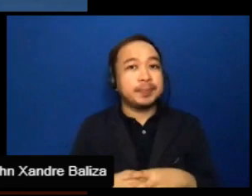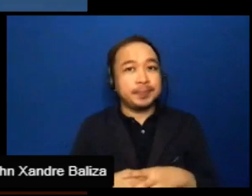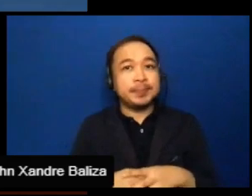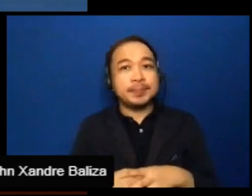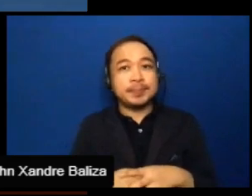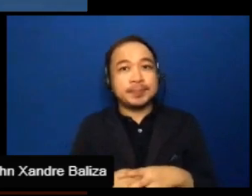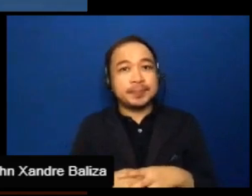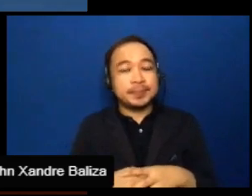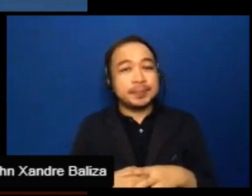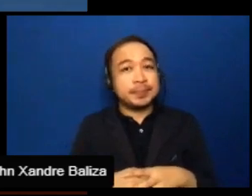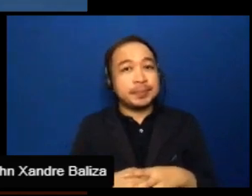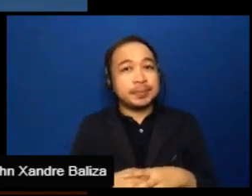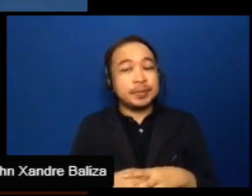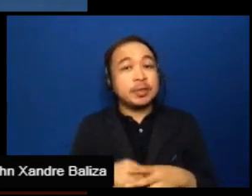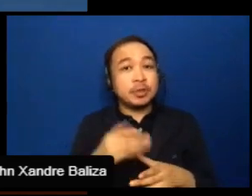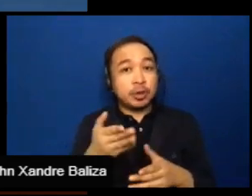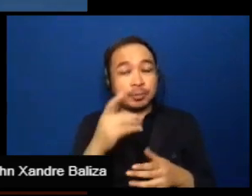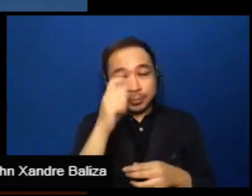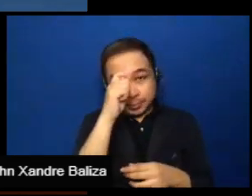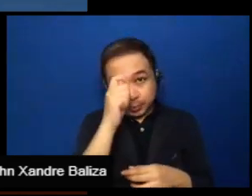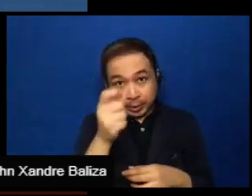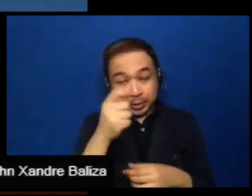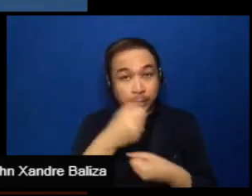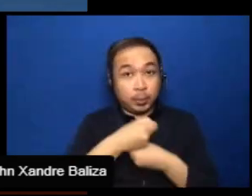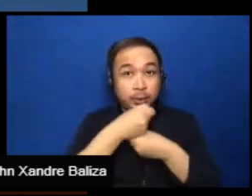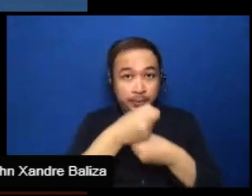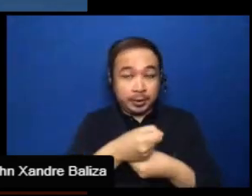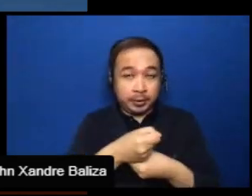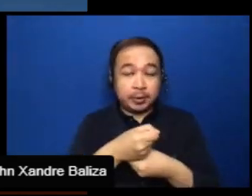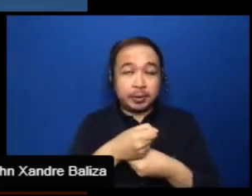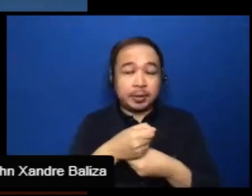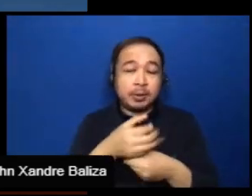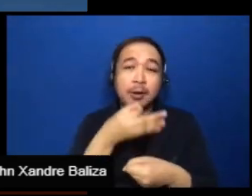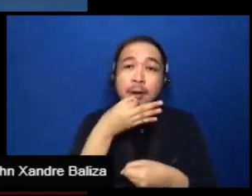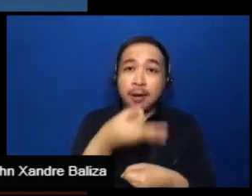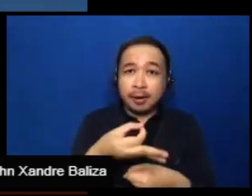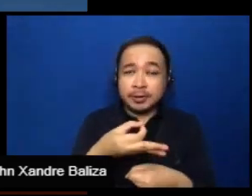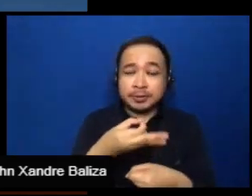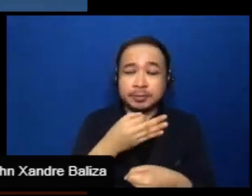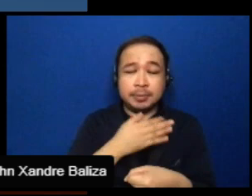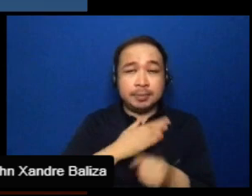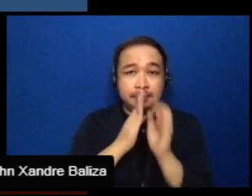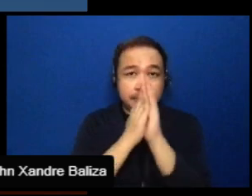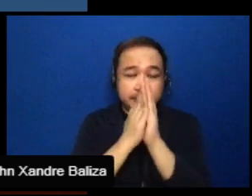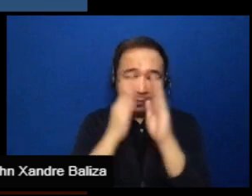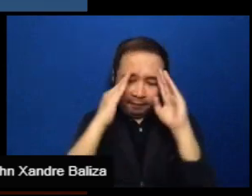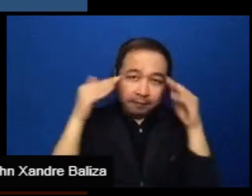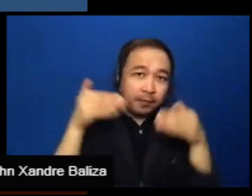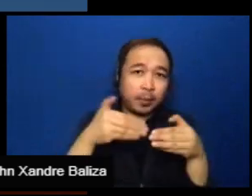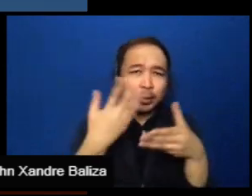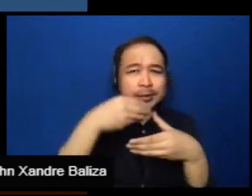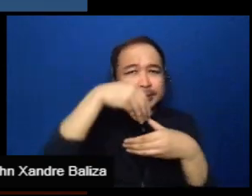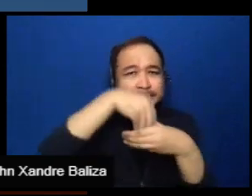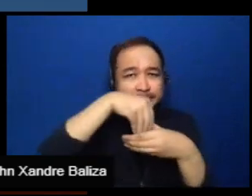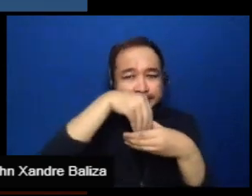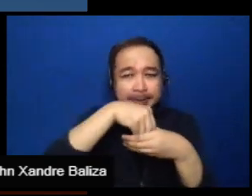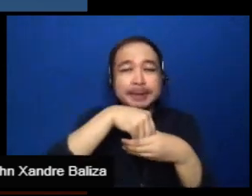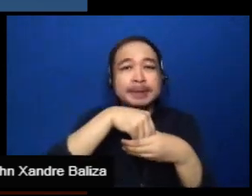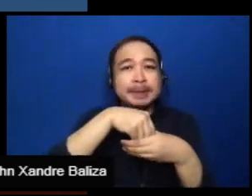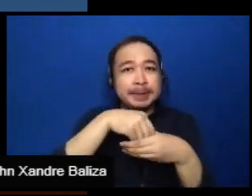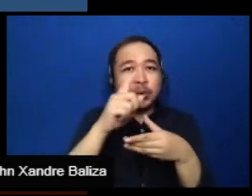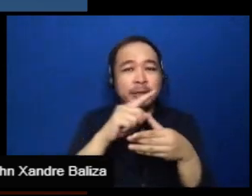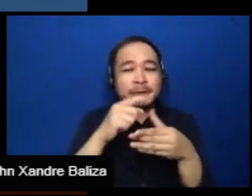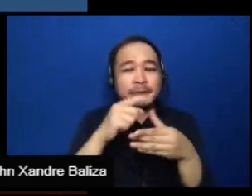distinguished delegates are requested to focus on the substance of the report and to leave the editorial work